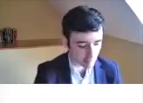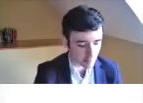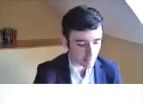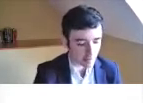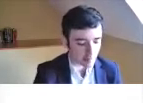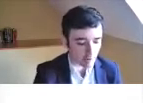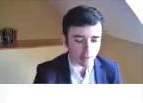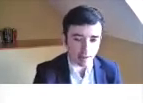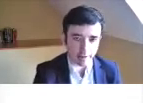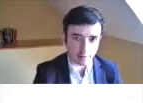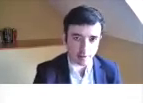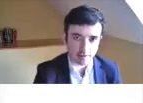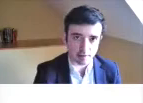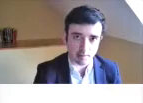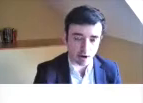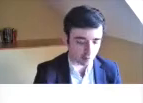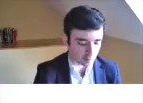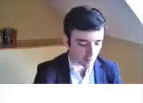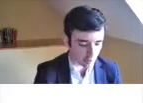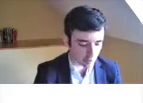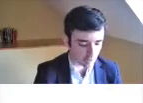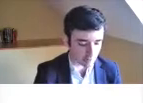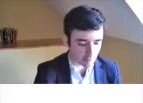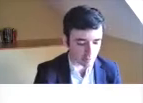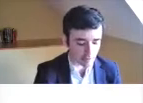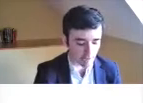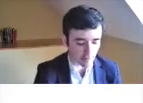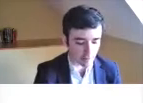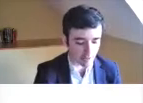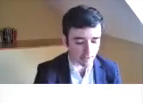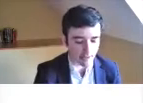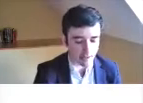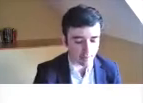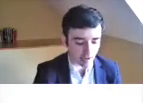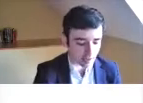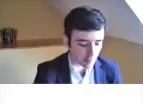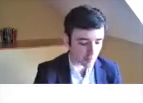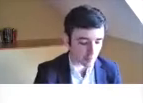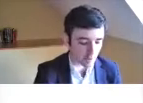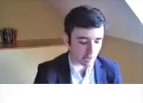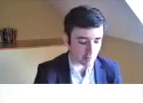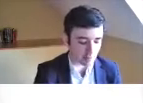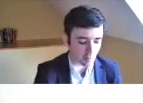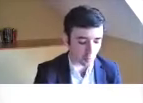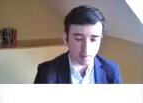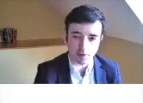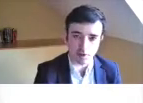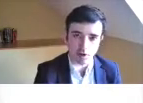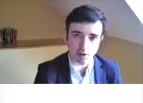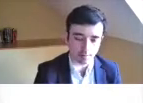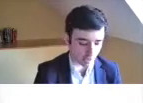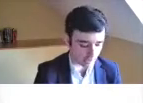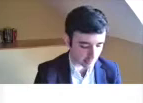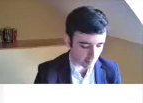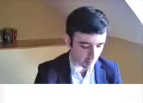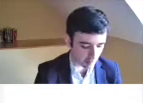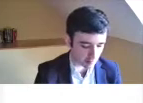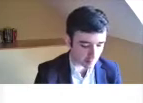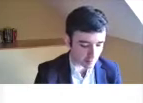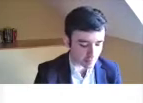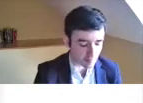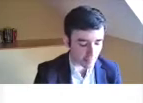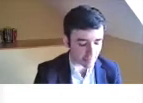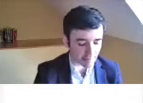lesbian. Michael Hellquist, a biographer of Equi, notes that Equi fell in love with O'Brien, a woman she called My Little